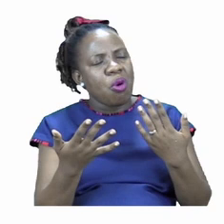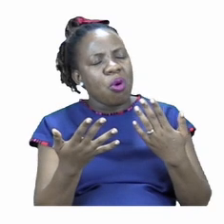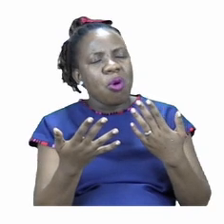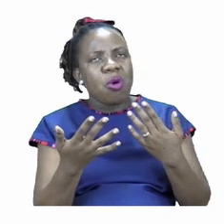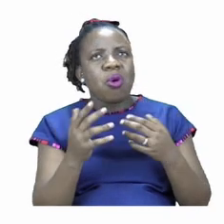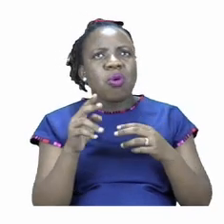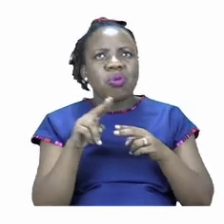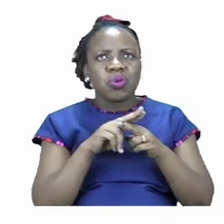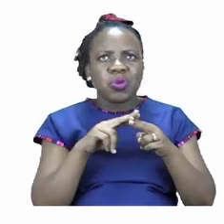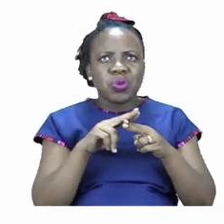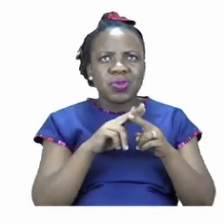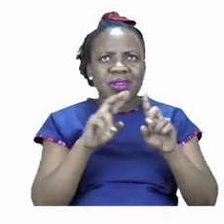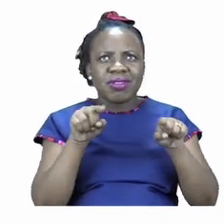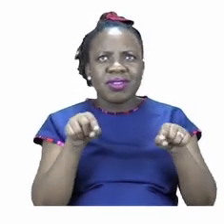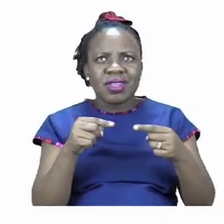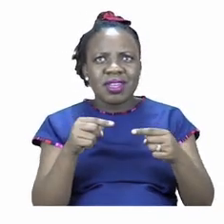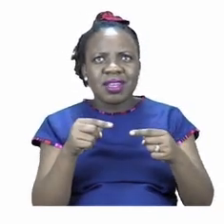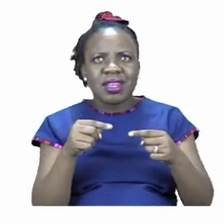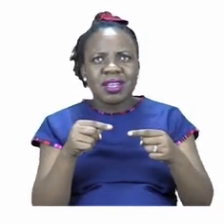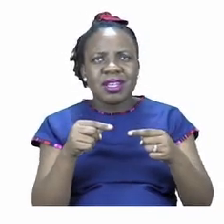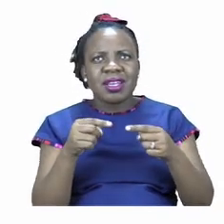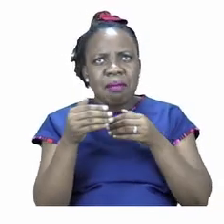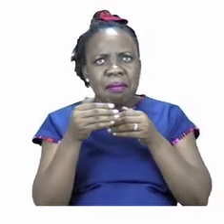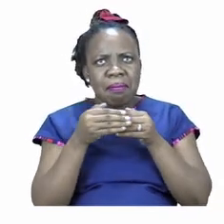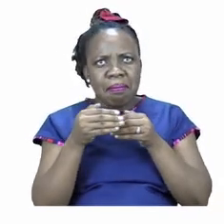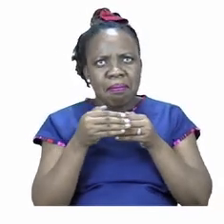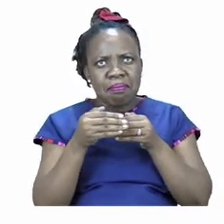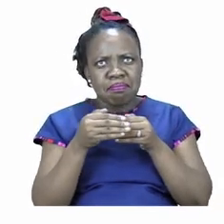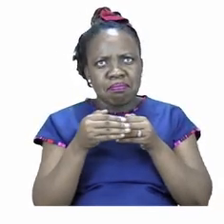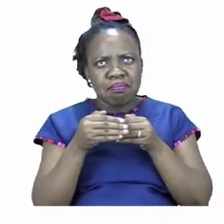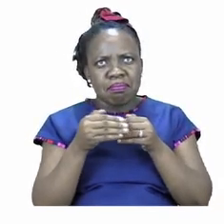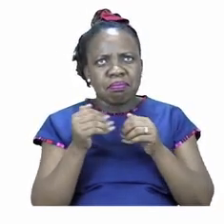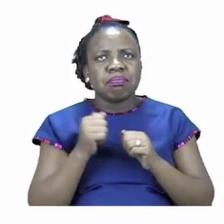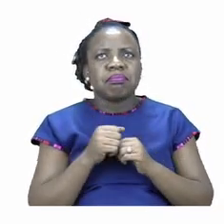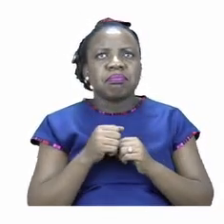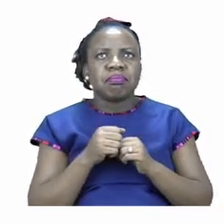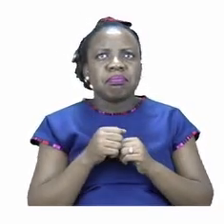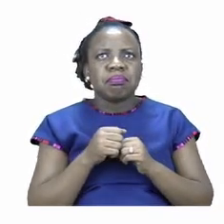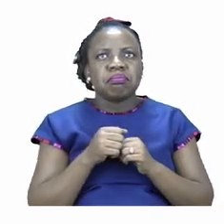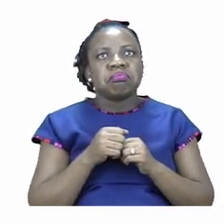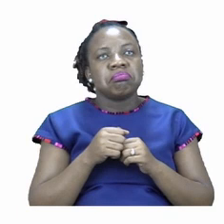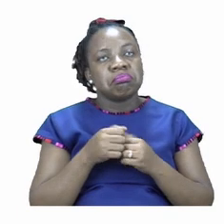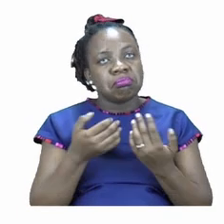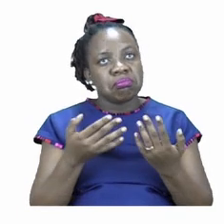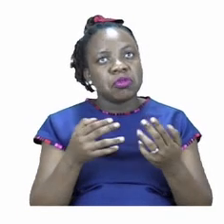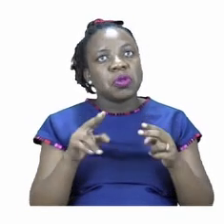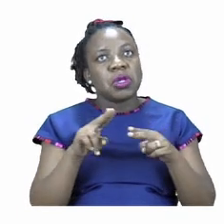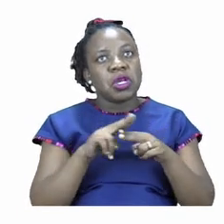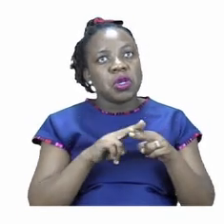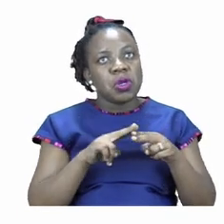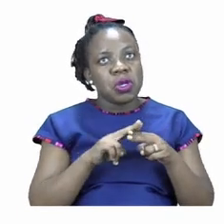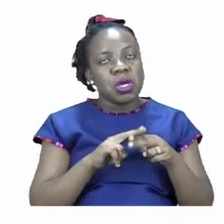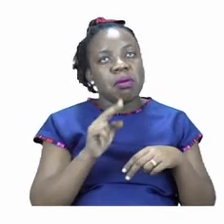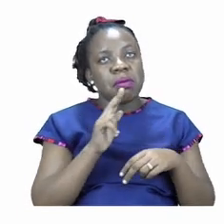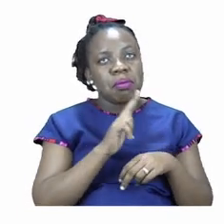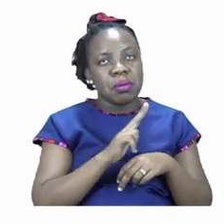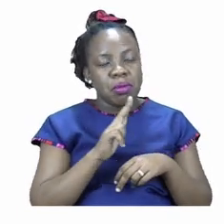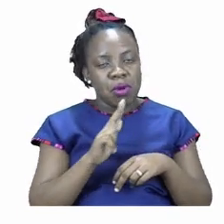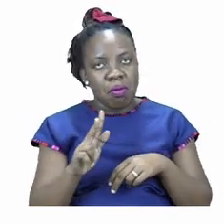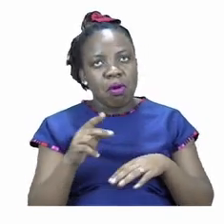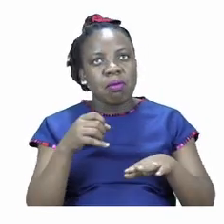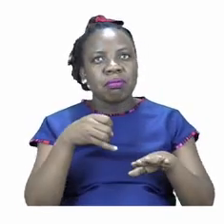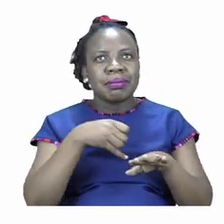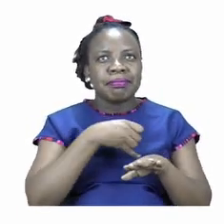Well, I think we use it for people and places close by. Because remember the boy, he was holding